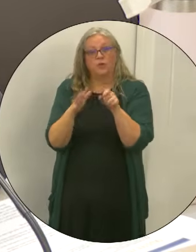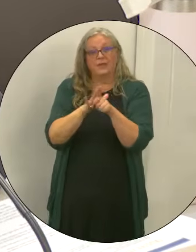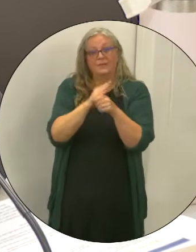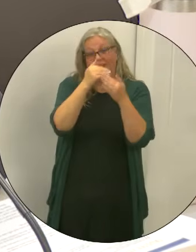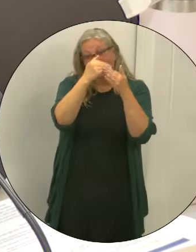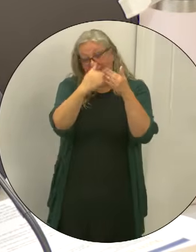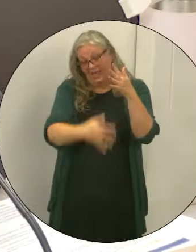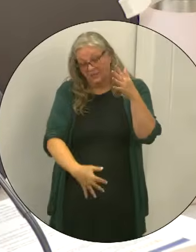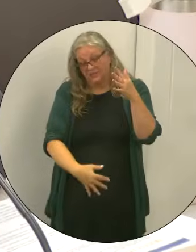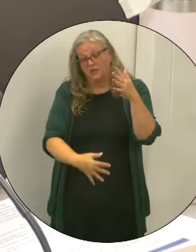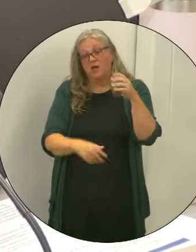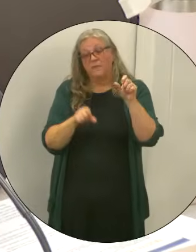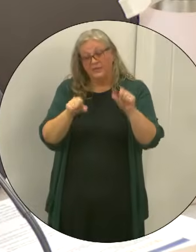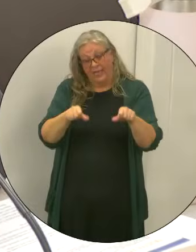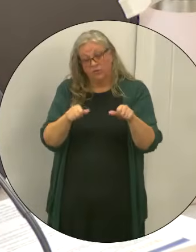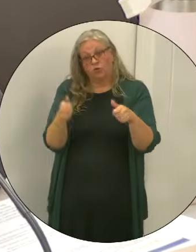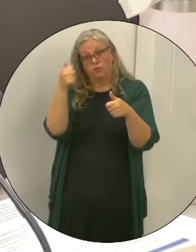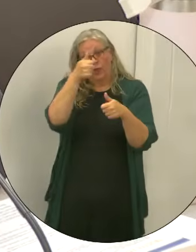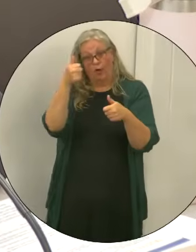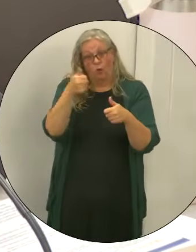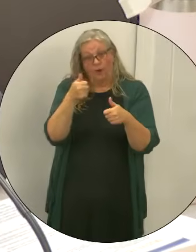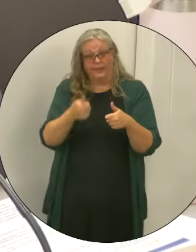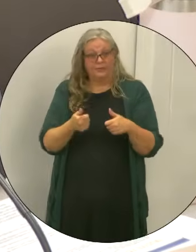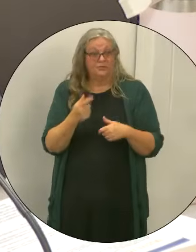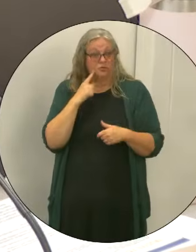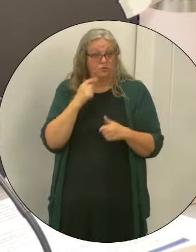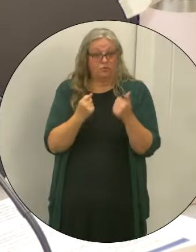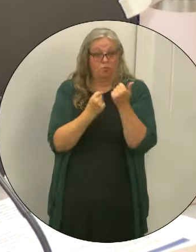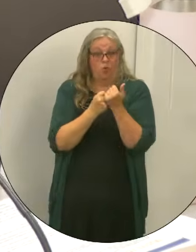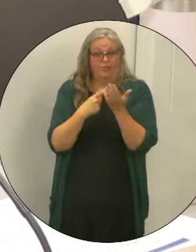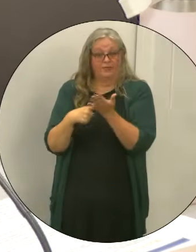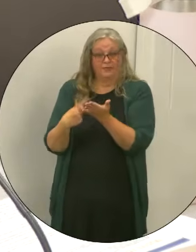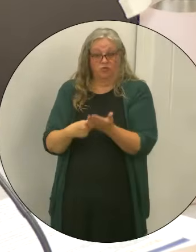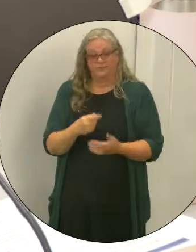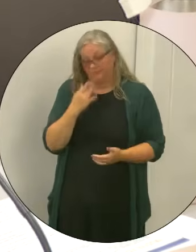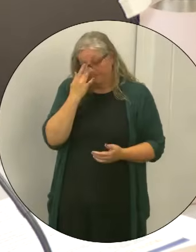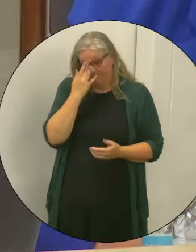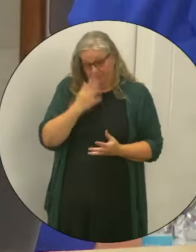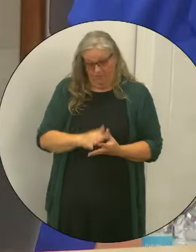potential priorities to support your discussion.